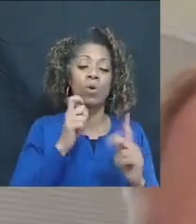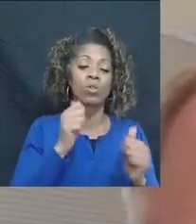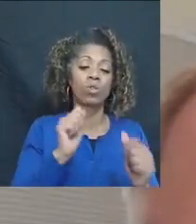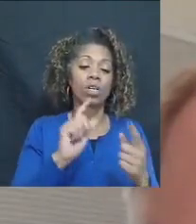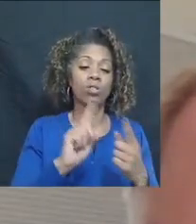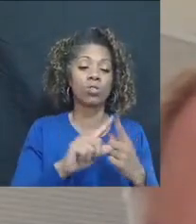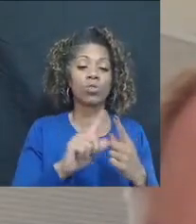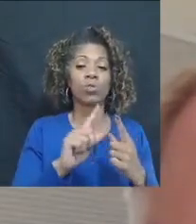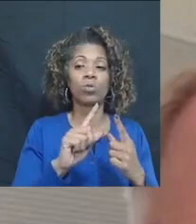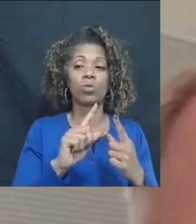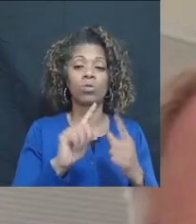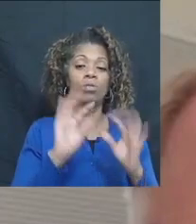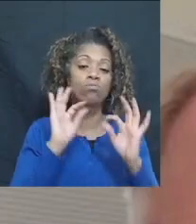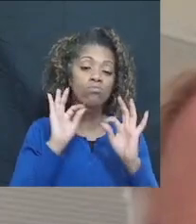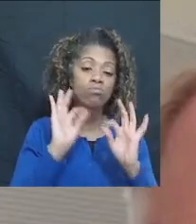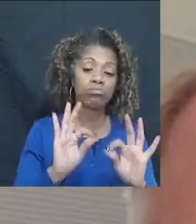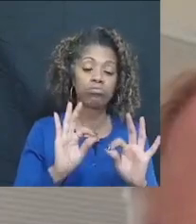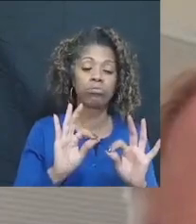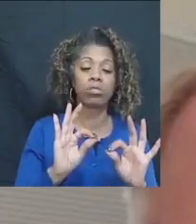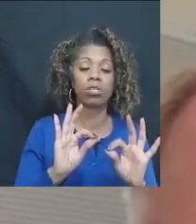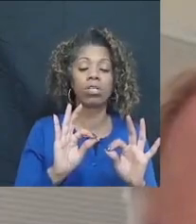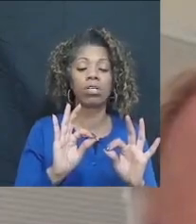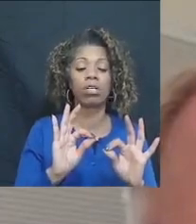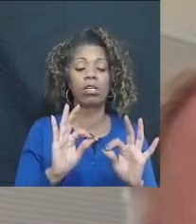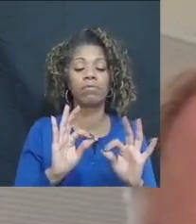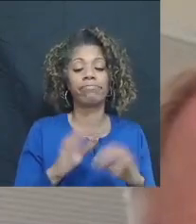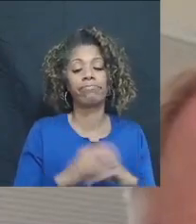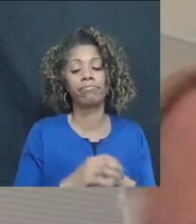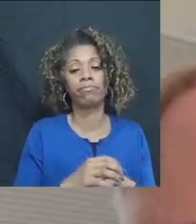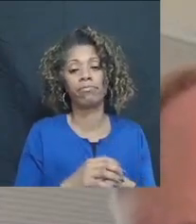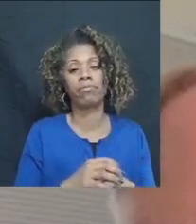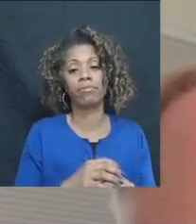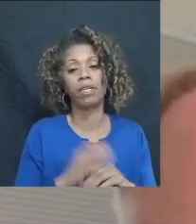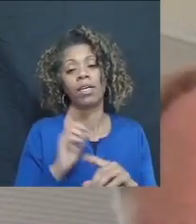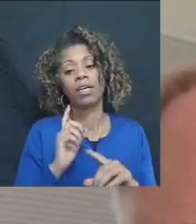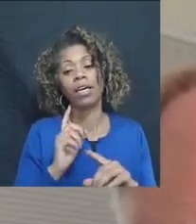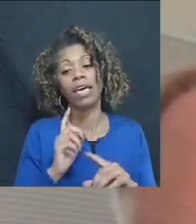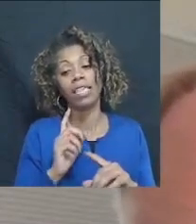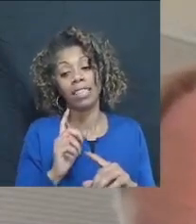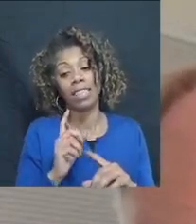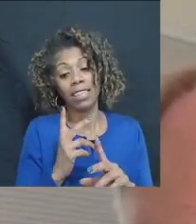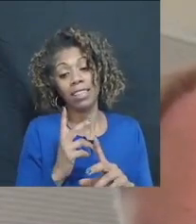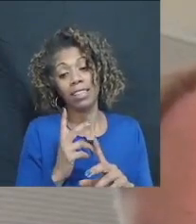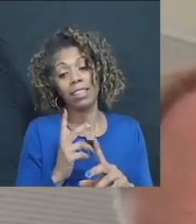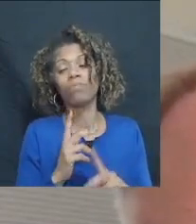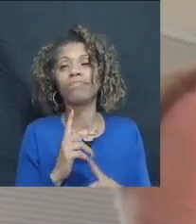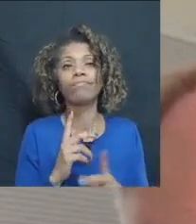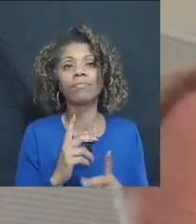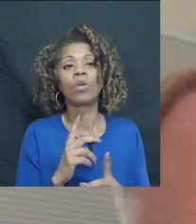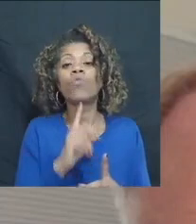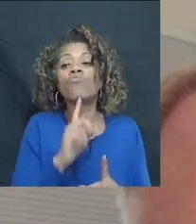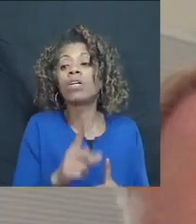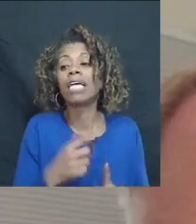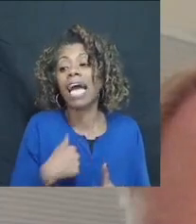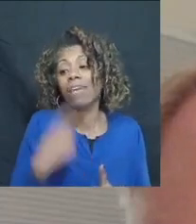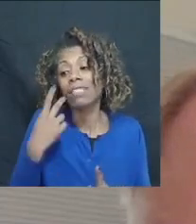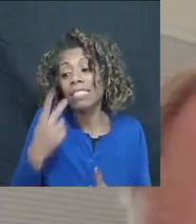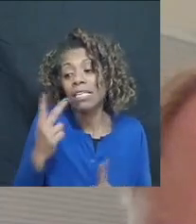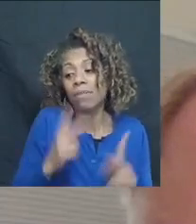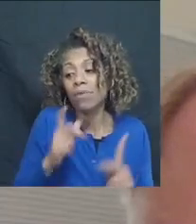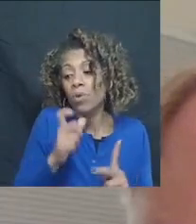you, all they care about is protecting the public and making sure the public has all the information they